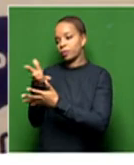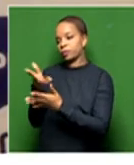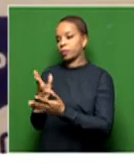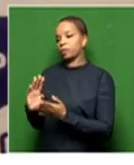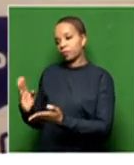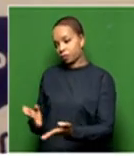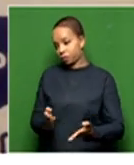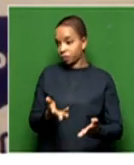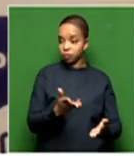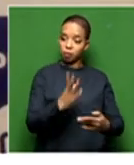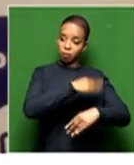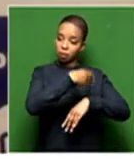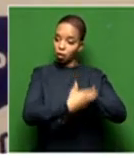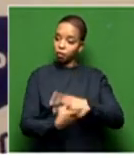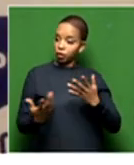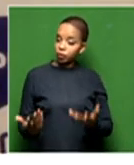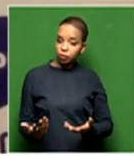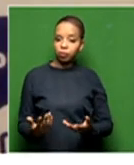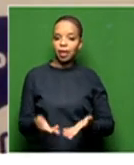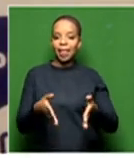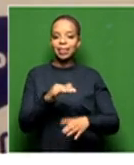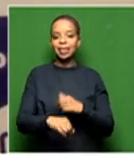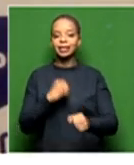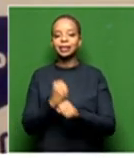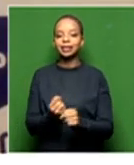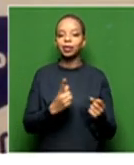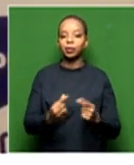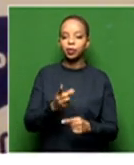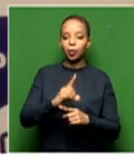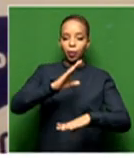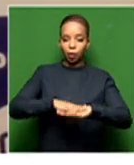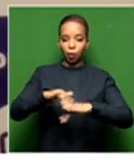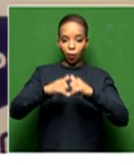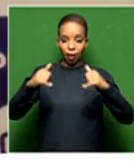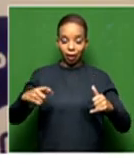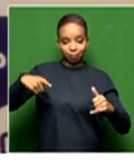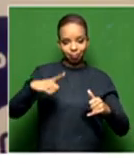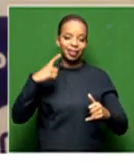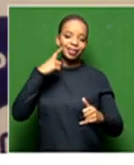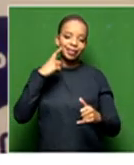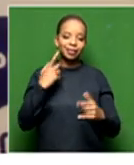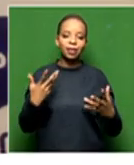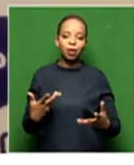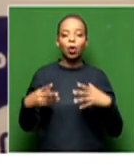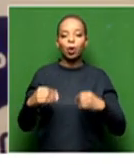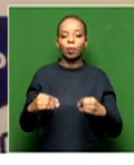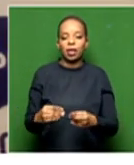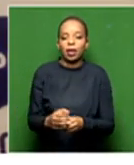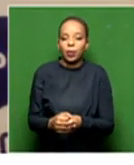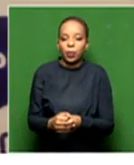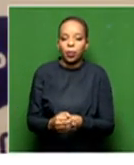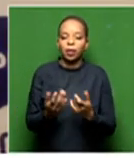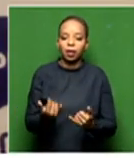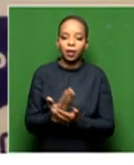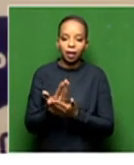into the conference. This year, we've obviously gone online. So it's much easier for a smaller company now